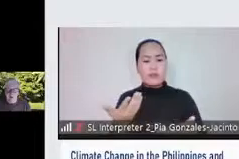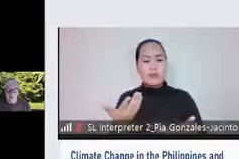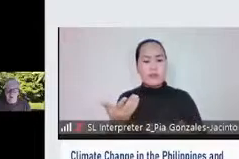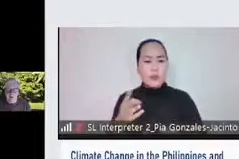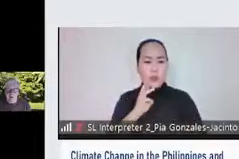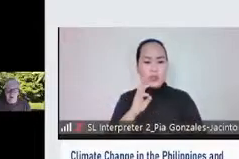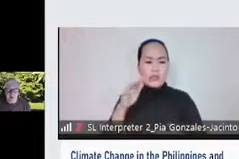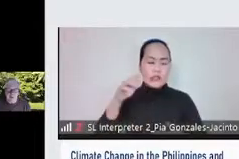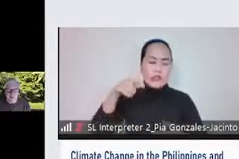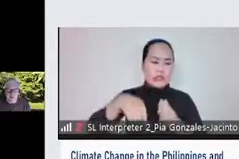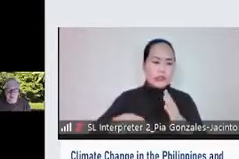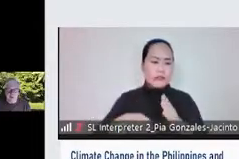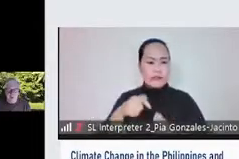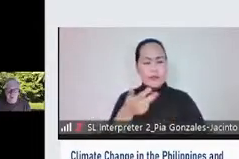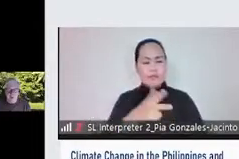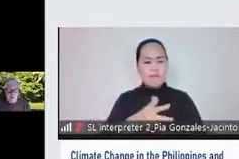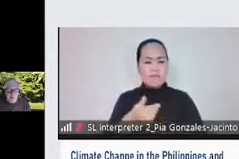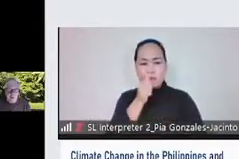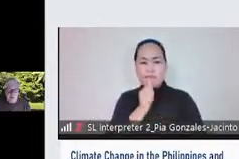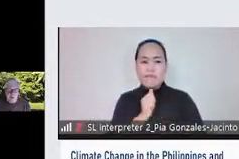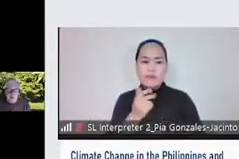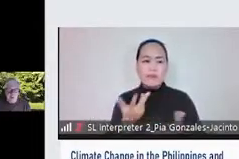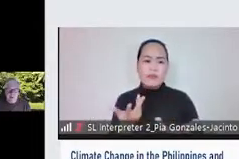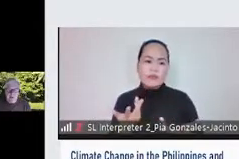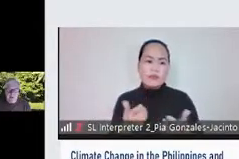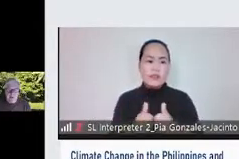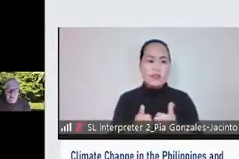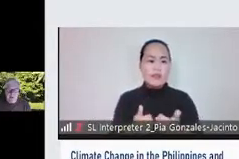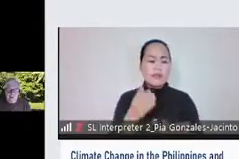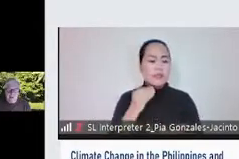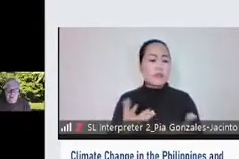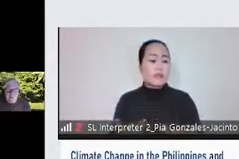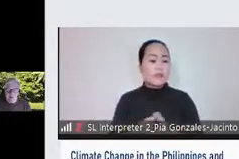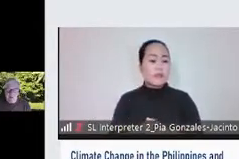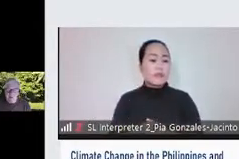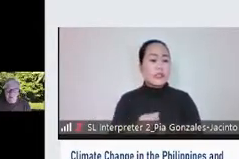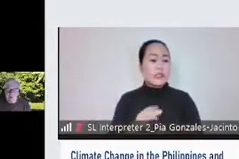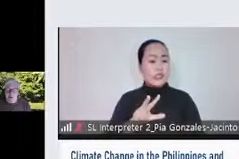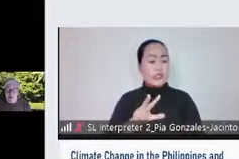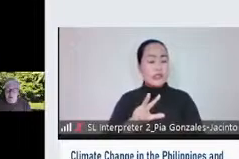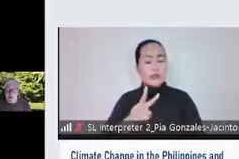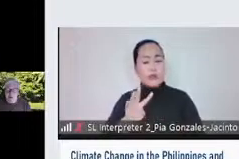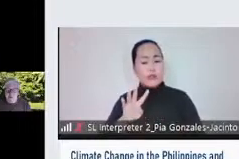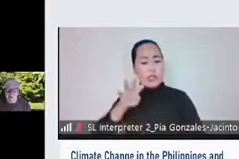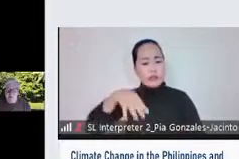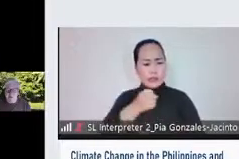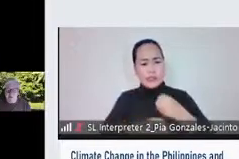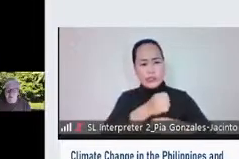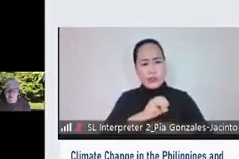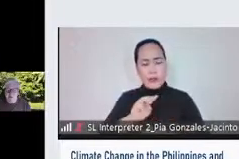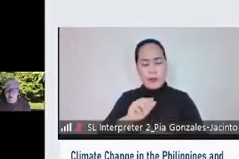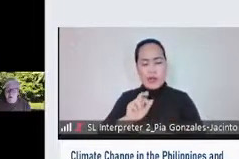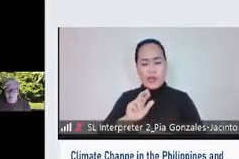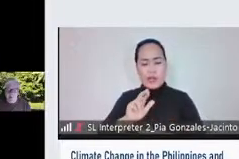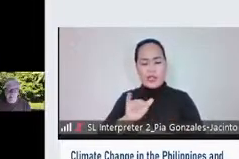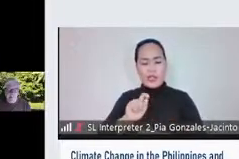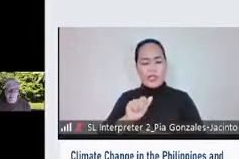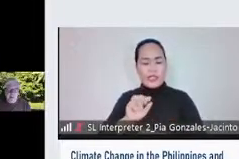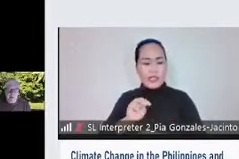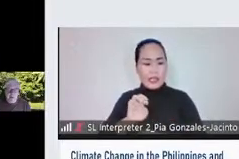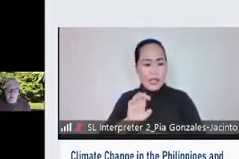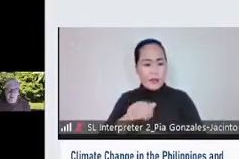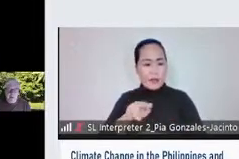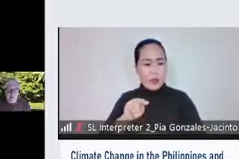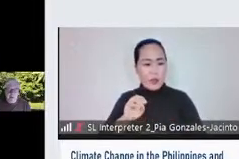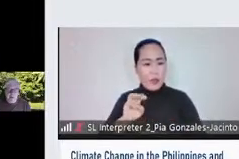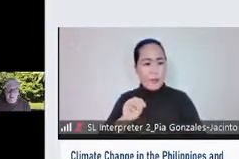climate-induced sea level change. By 3,000 or 4,000 years ago, maritime nomads along the coasts of South China were probably